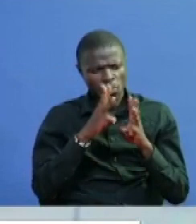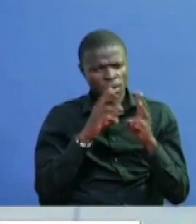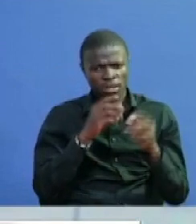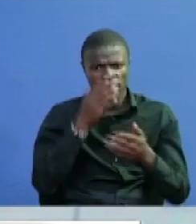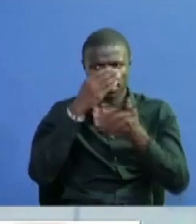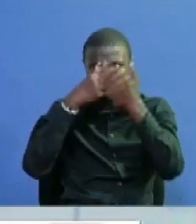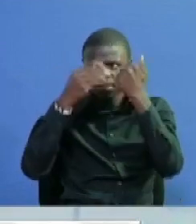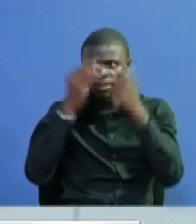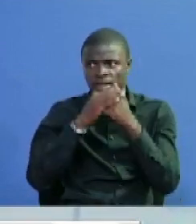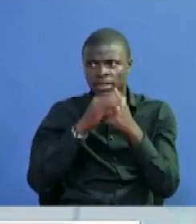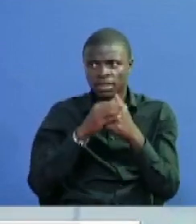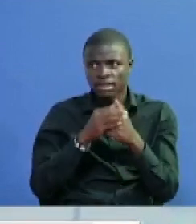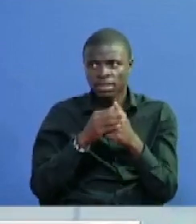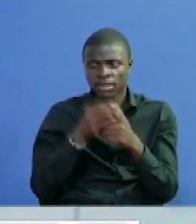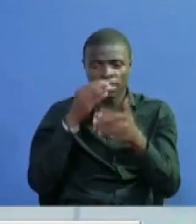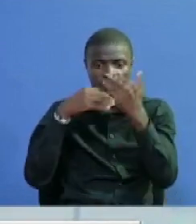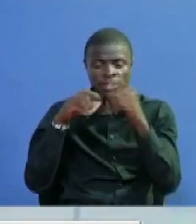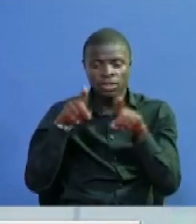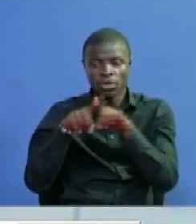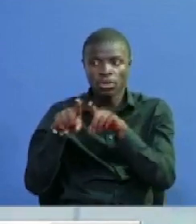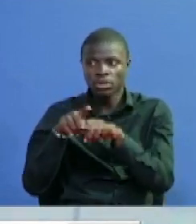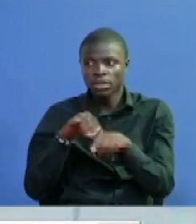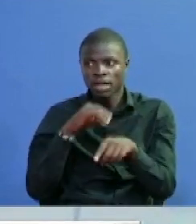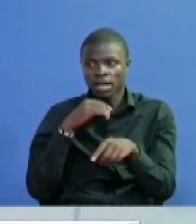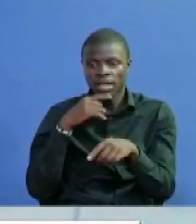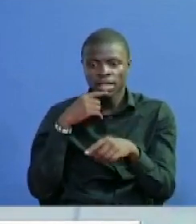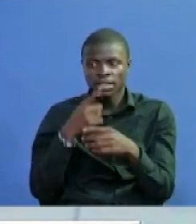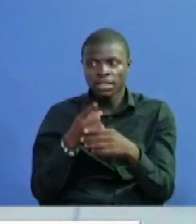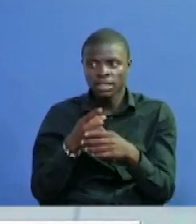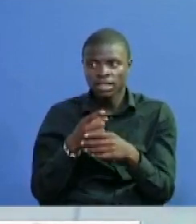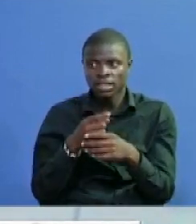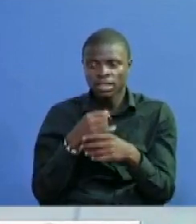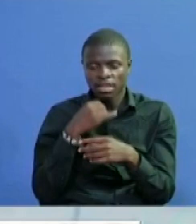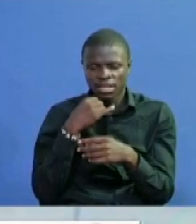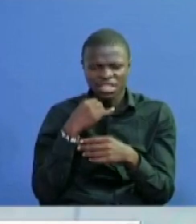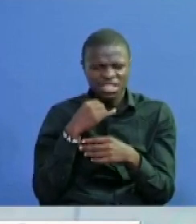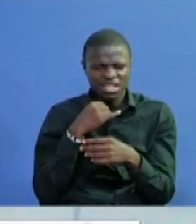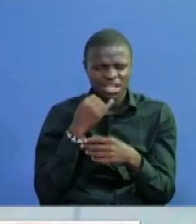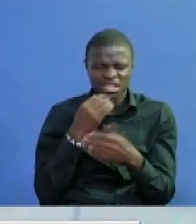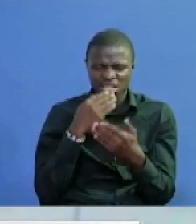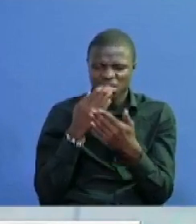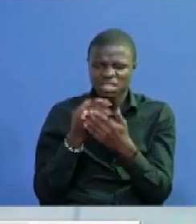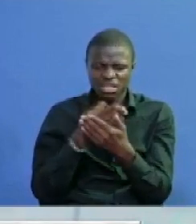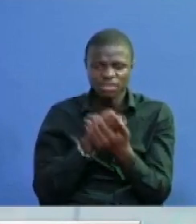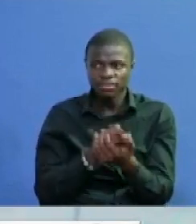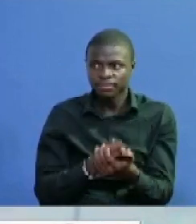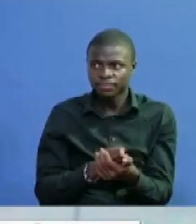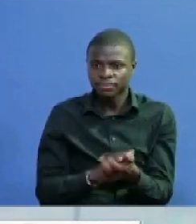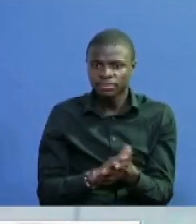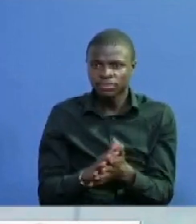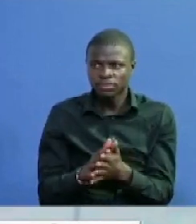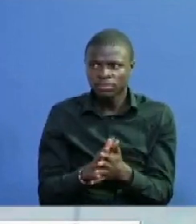because remember the president was also very clever. He said, I suggest. Now that is a mere suggestion, despite the fact that he's the